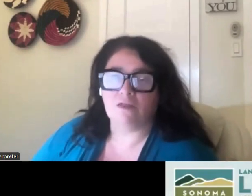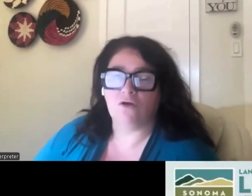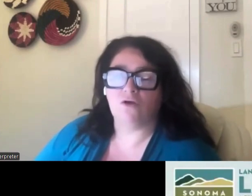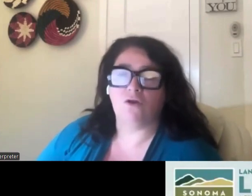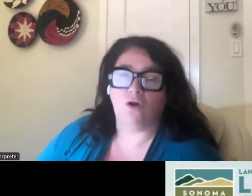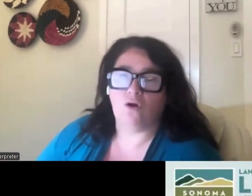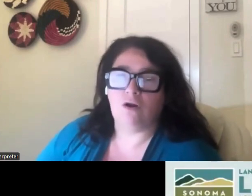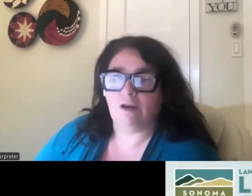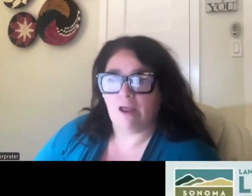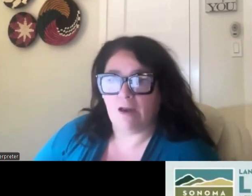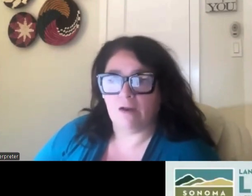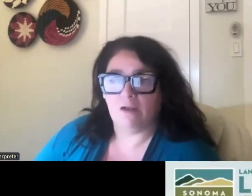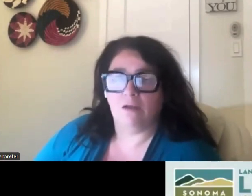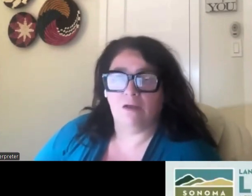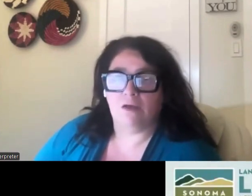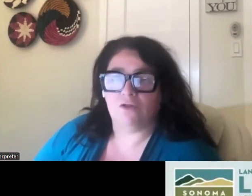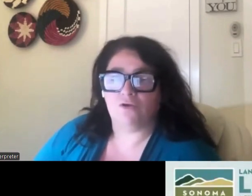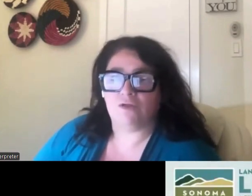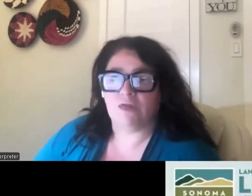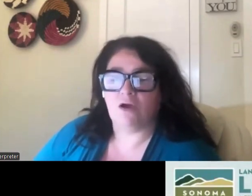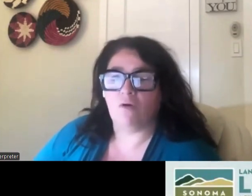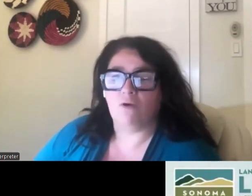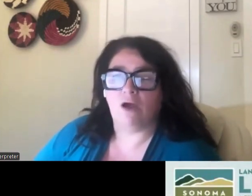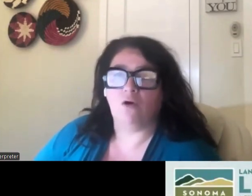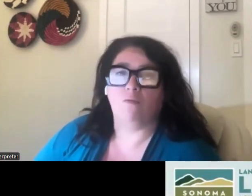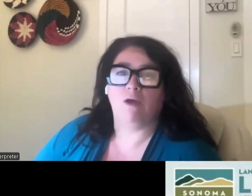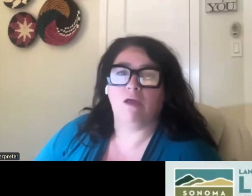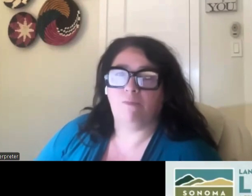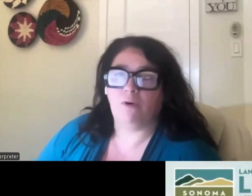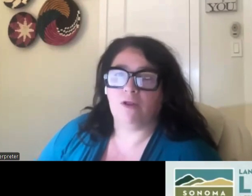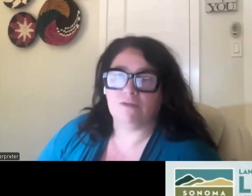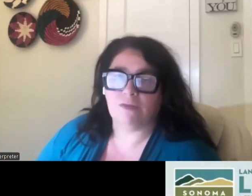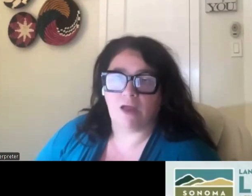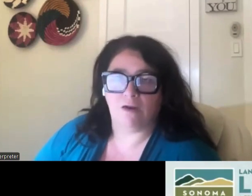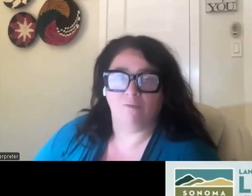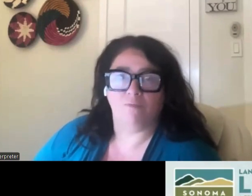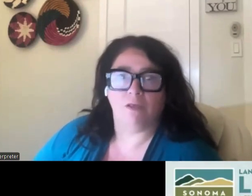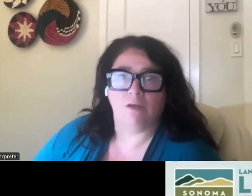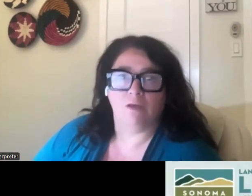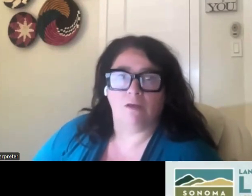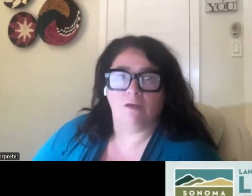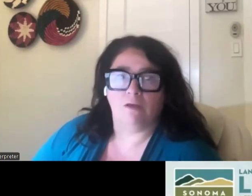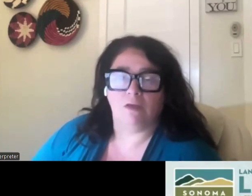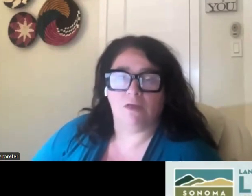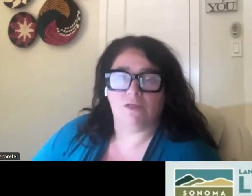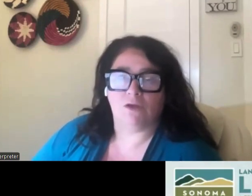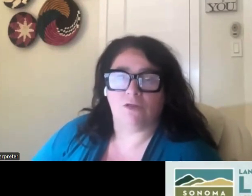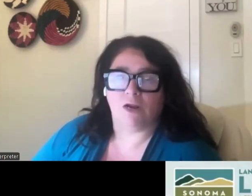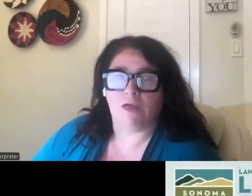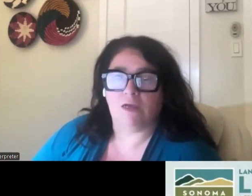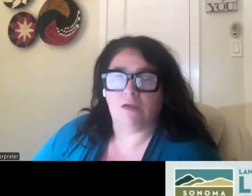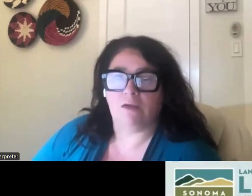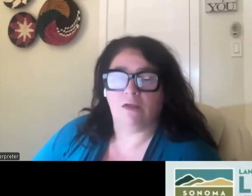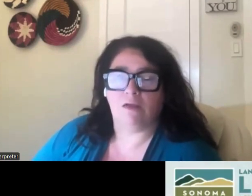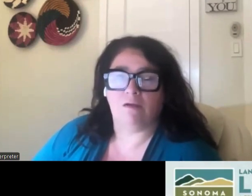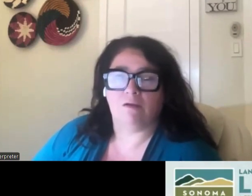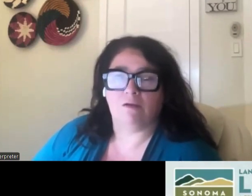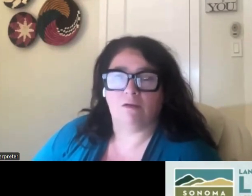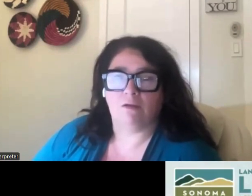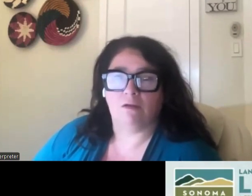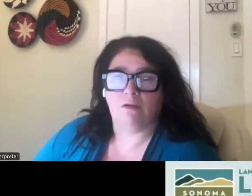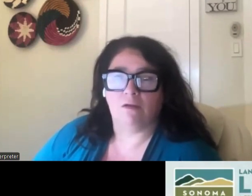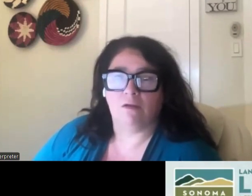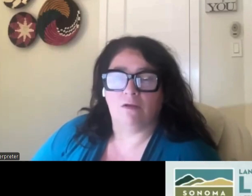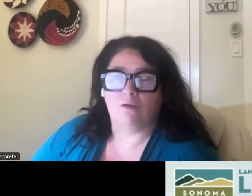each additional degree of warming does bring about a larger increase in the evaporative demand than the last. And it can